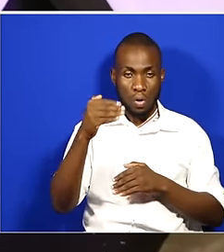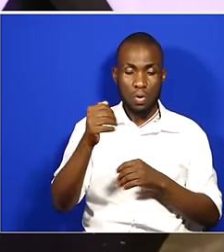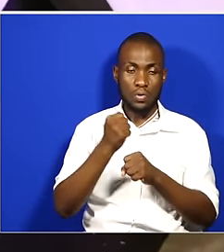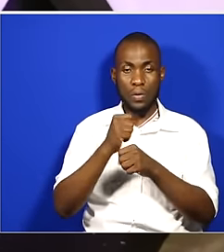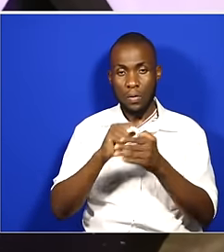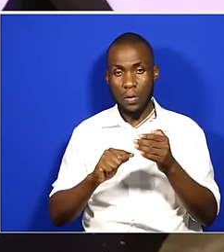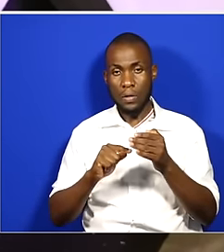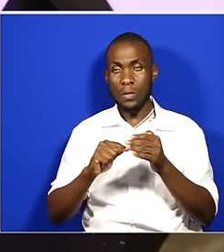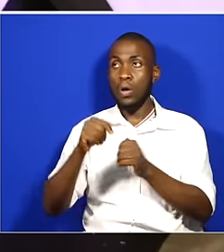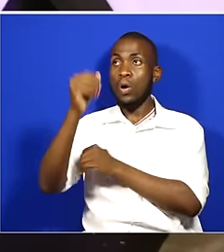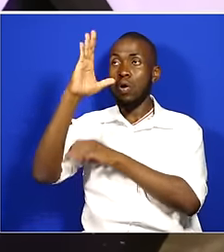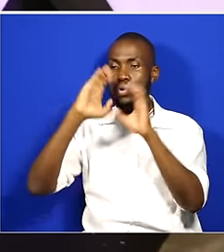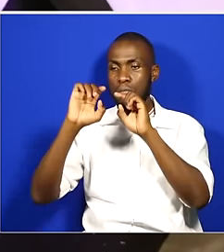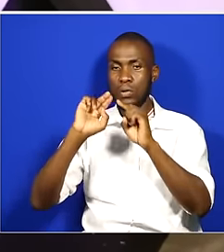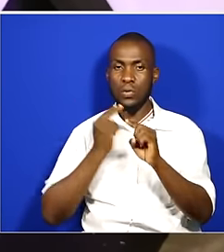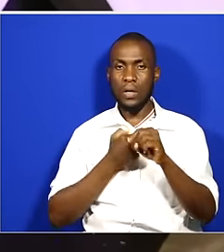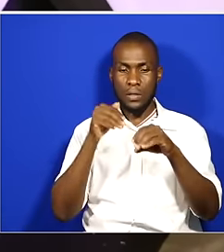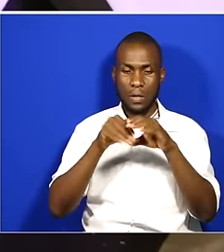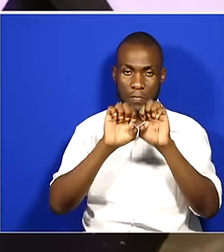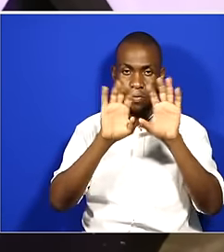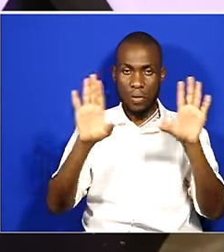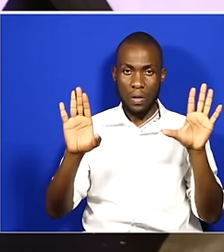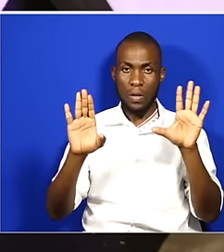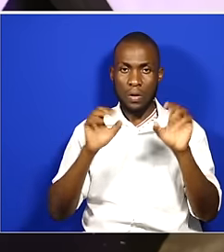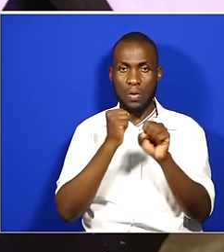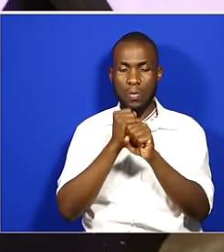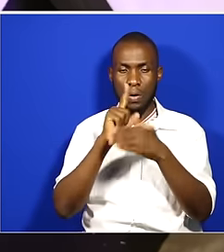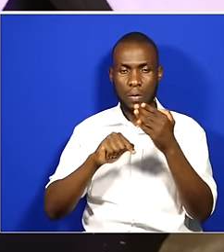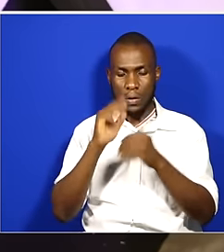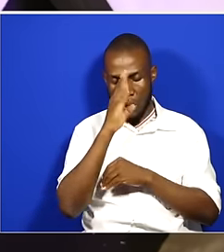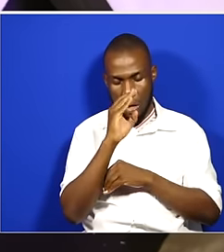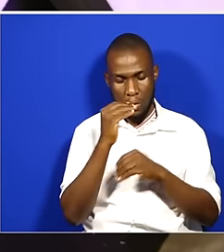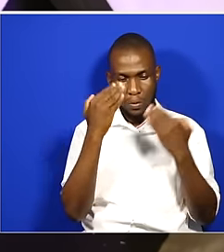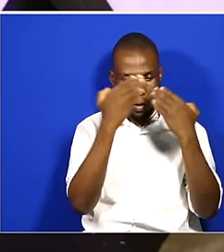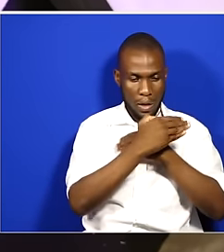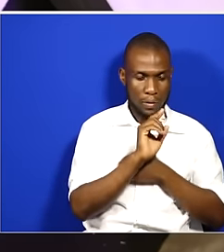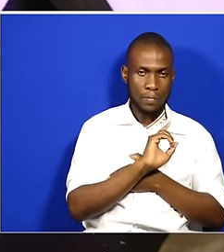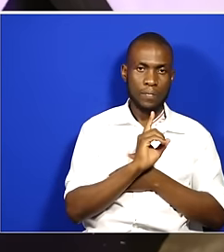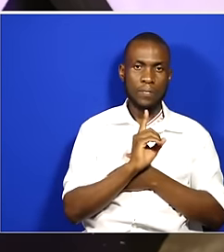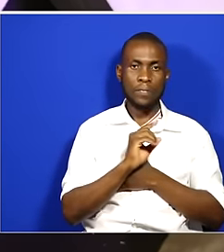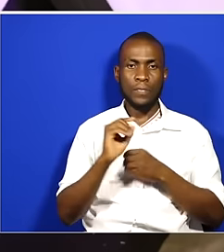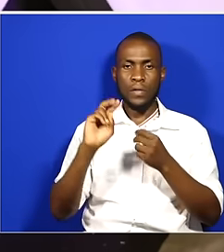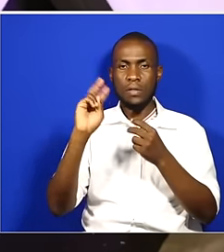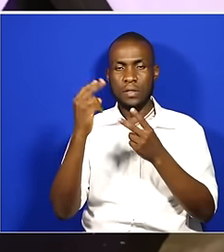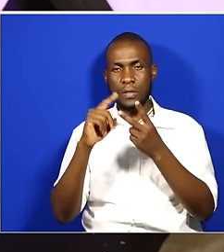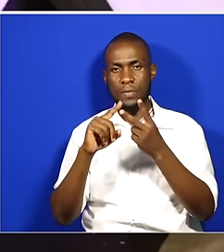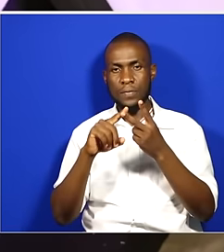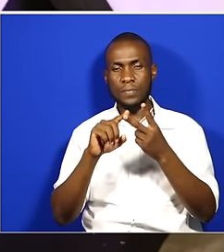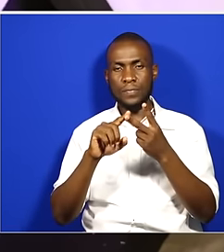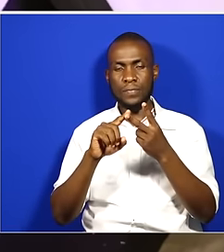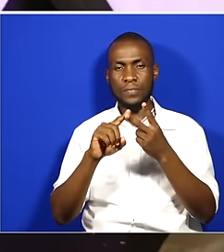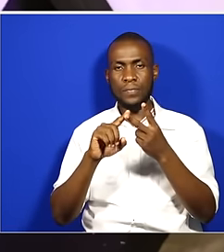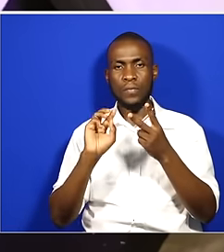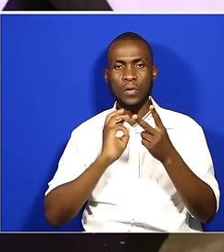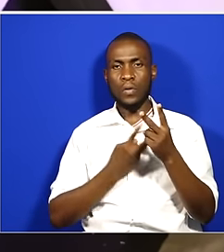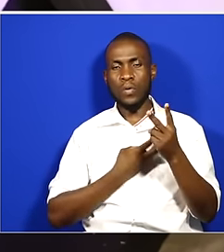make sure that whatever God has spoken to us in the light, we do not doubt in the dark. And the second is that we